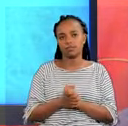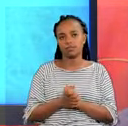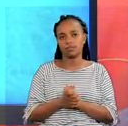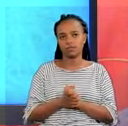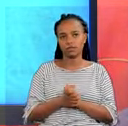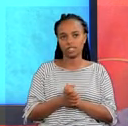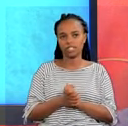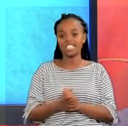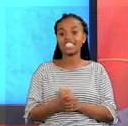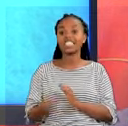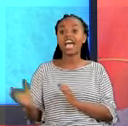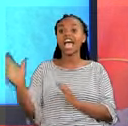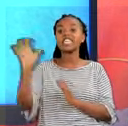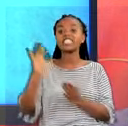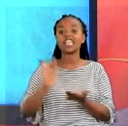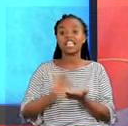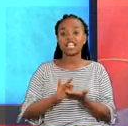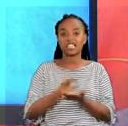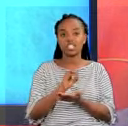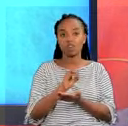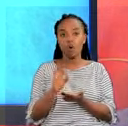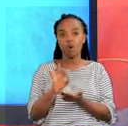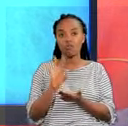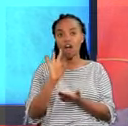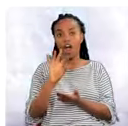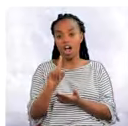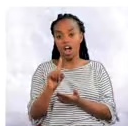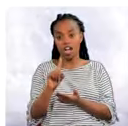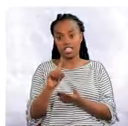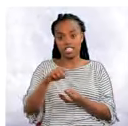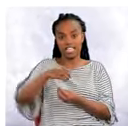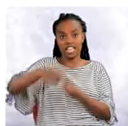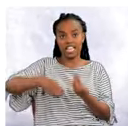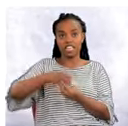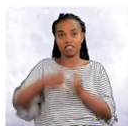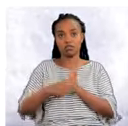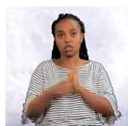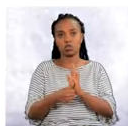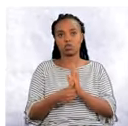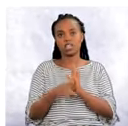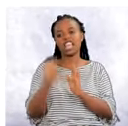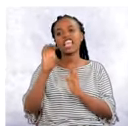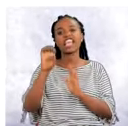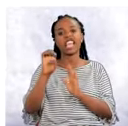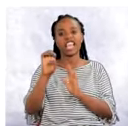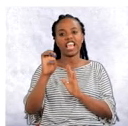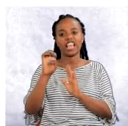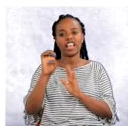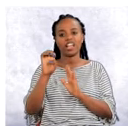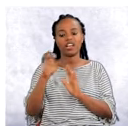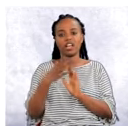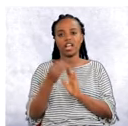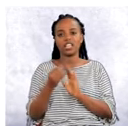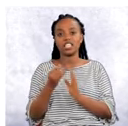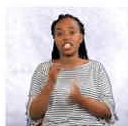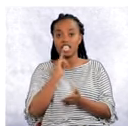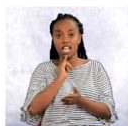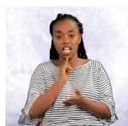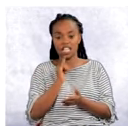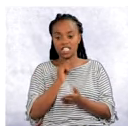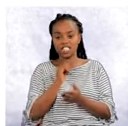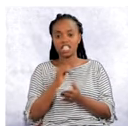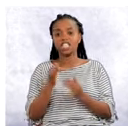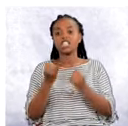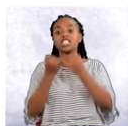The eccentricity of an ellipse usually denoted by the letter E, and it is the